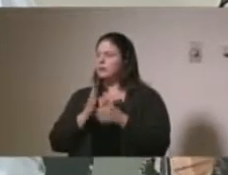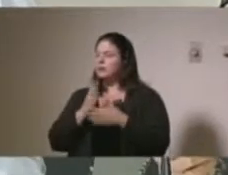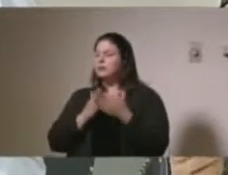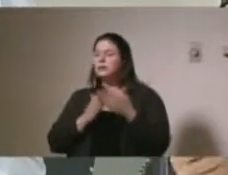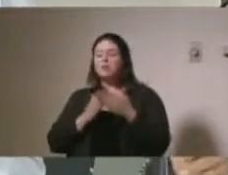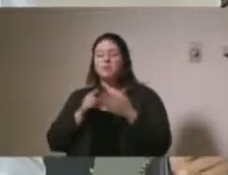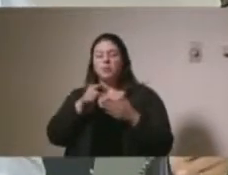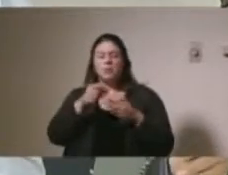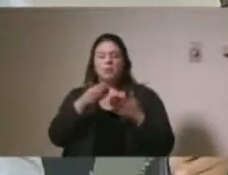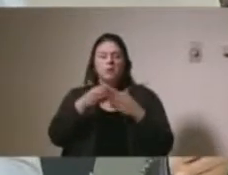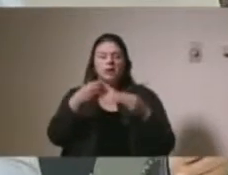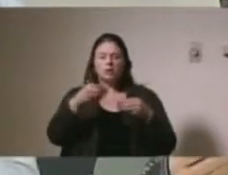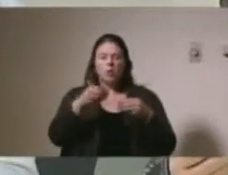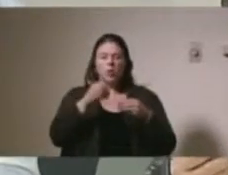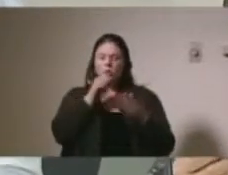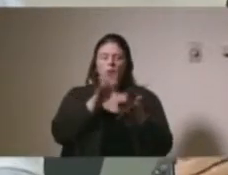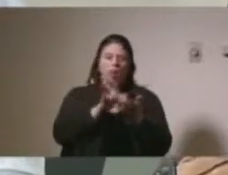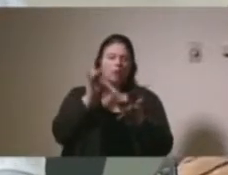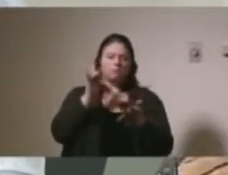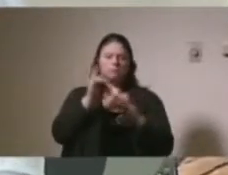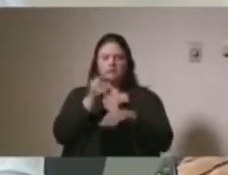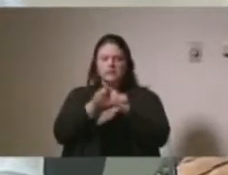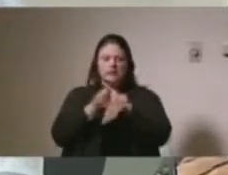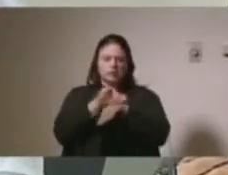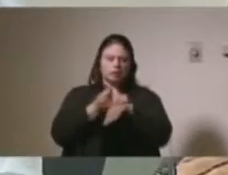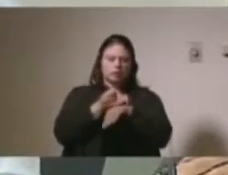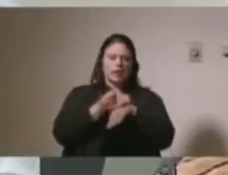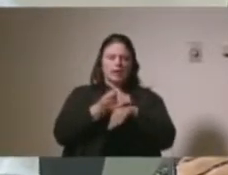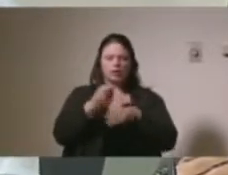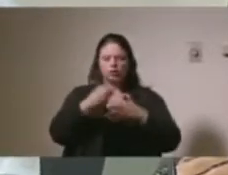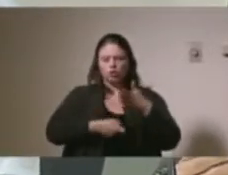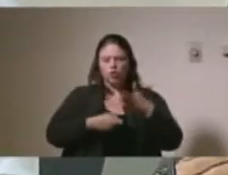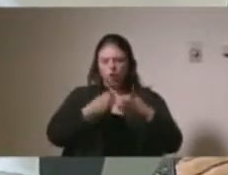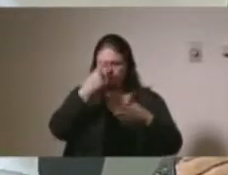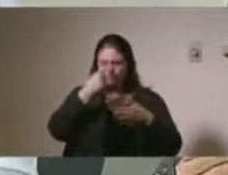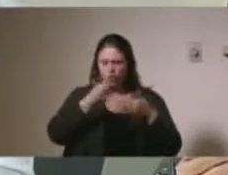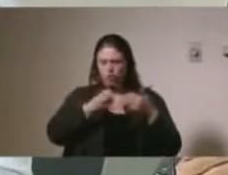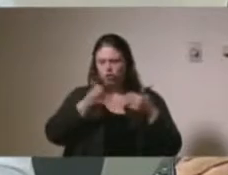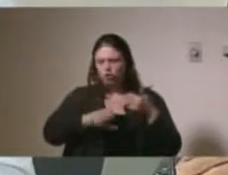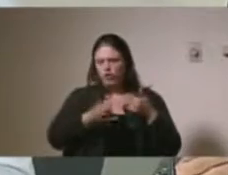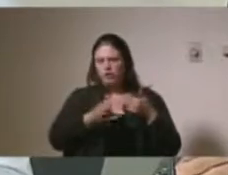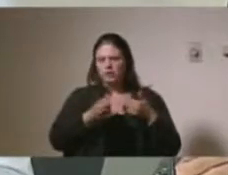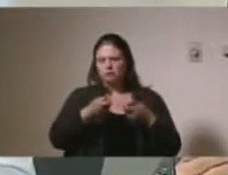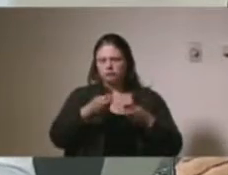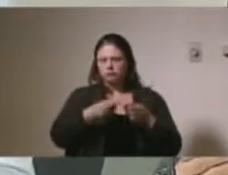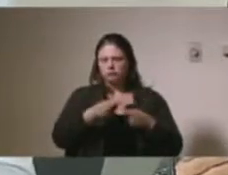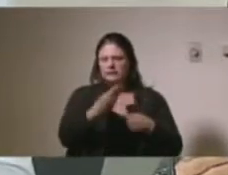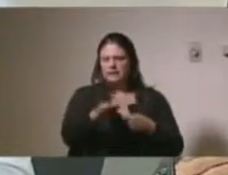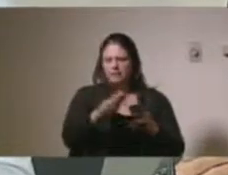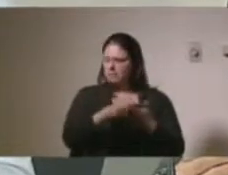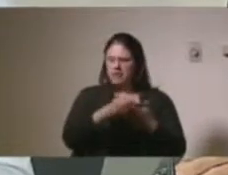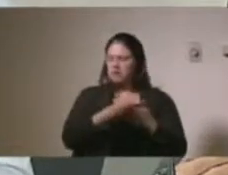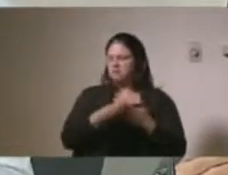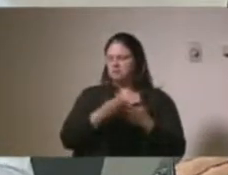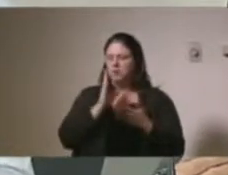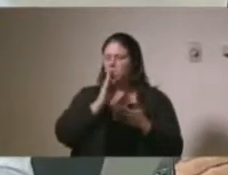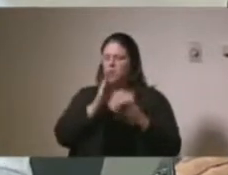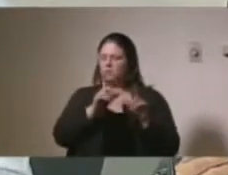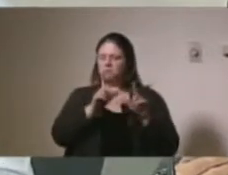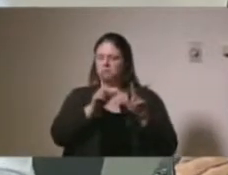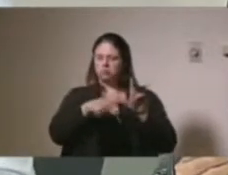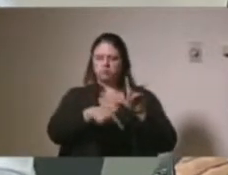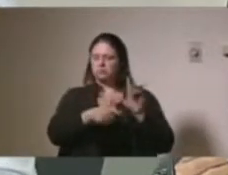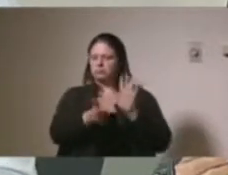charging exorbitant amounts to be cashing checks will no longer be able to do that. And I think that, we, looking at a